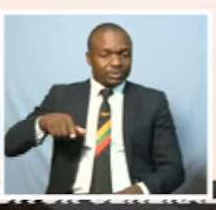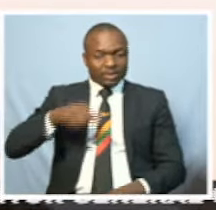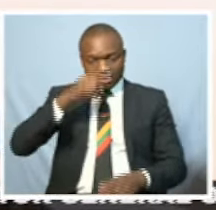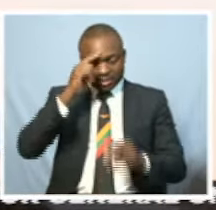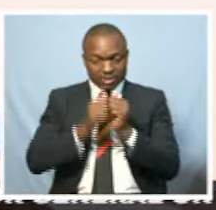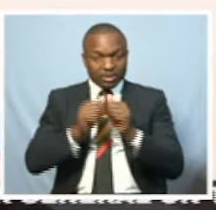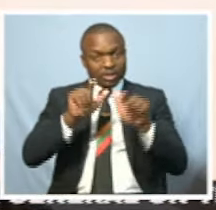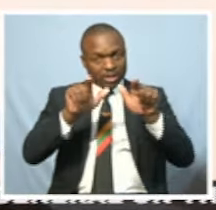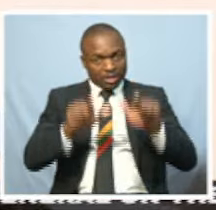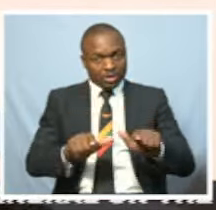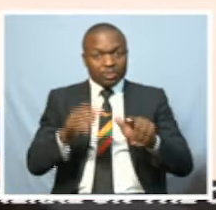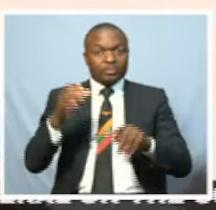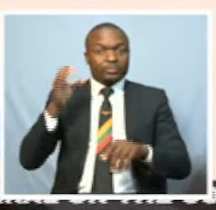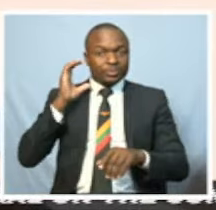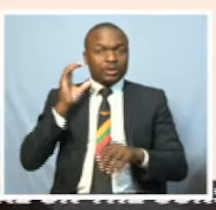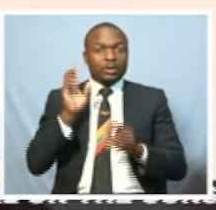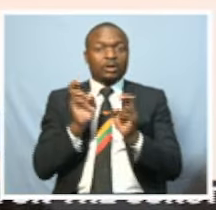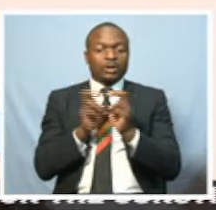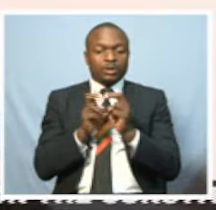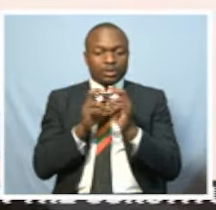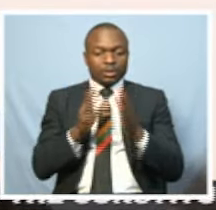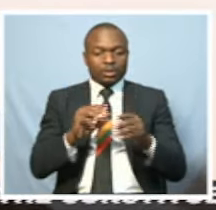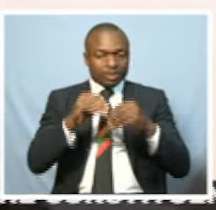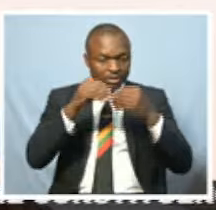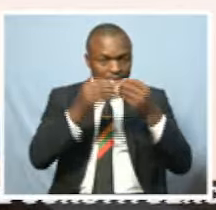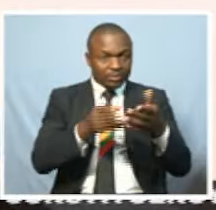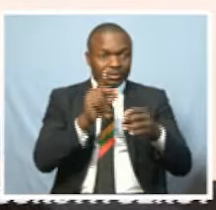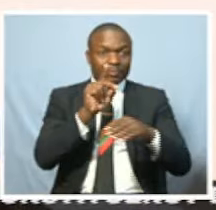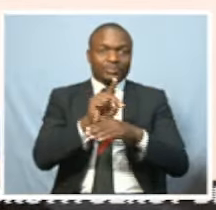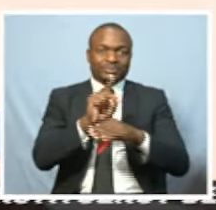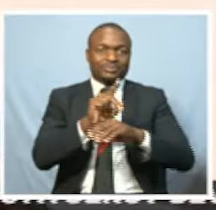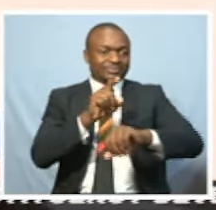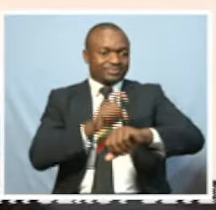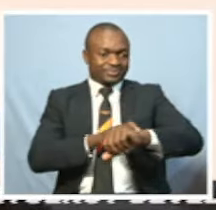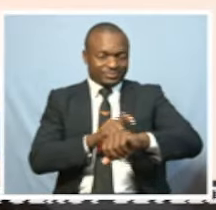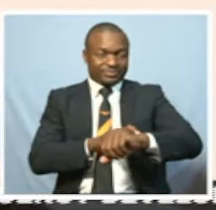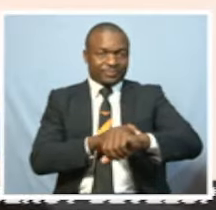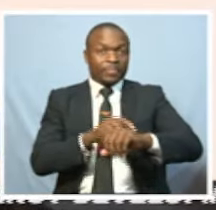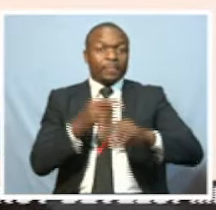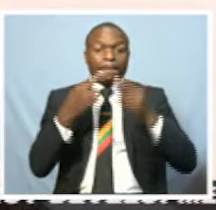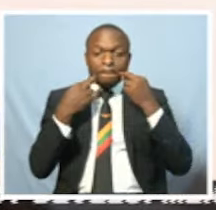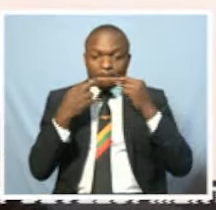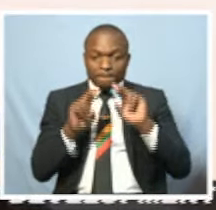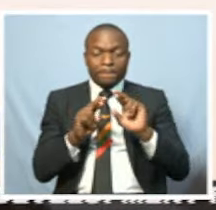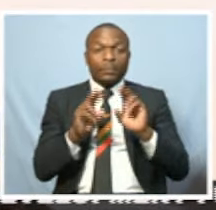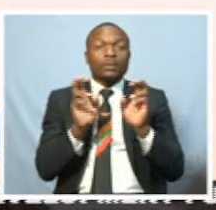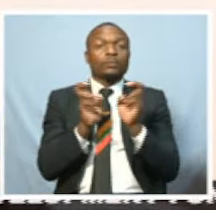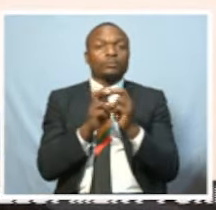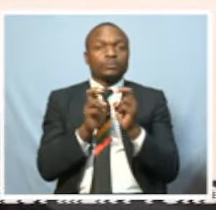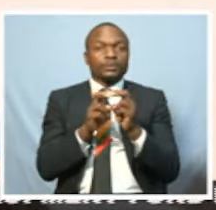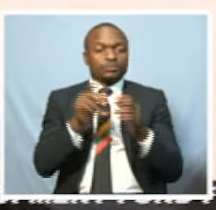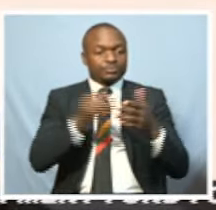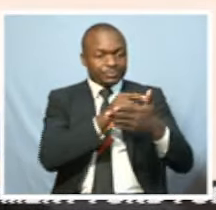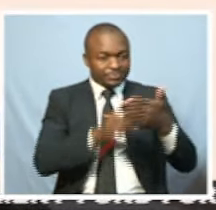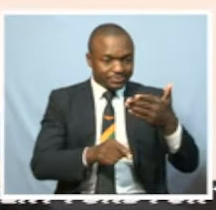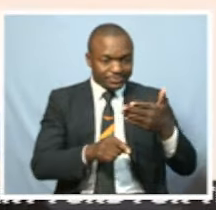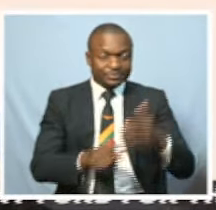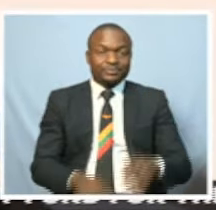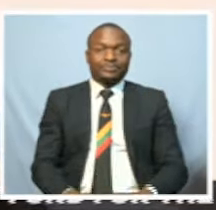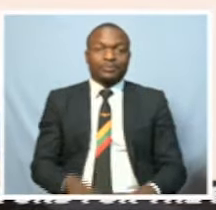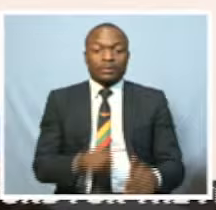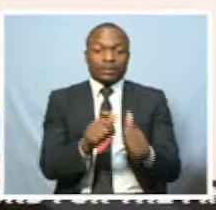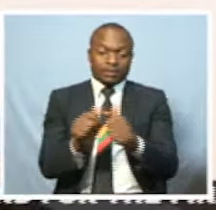low capacity of the contractor to deliver the project on time, resulting in the contract expiry.